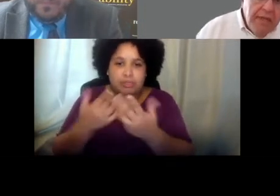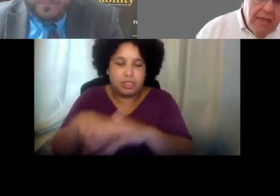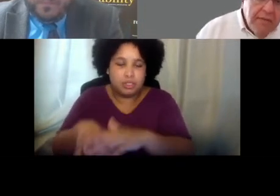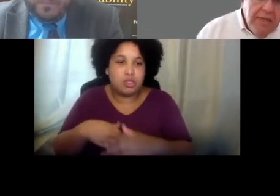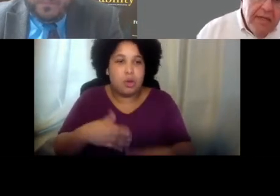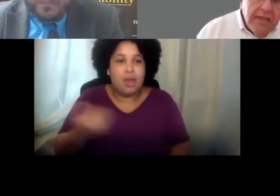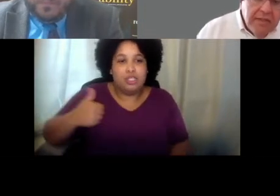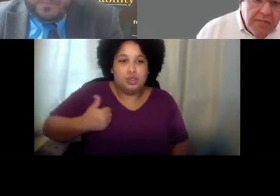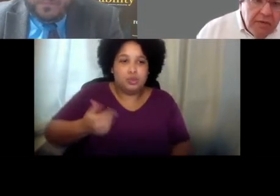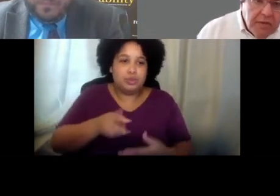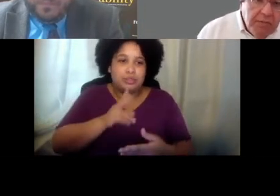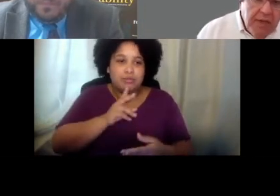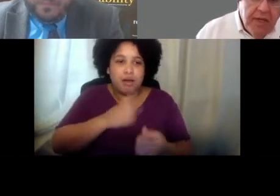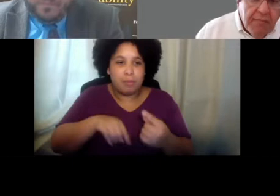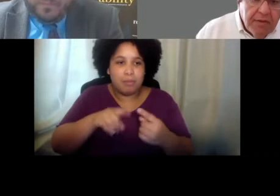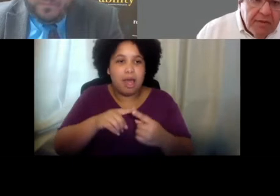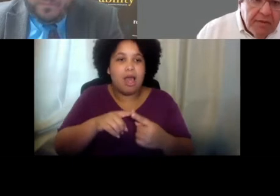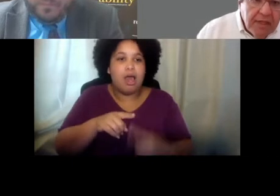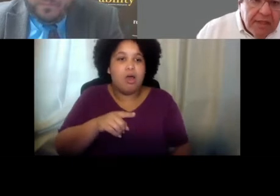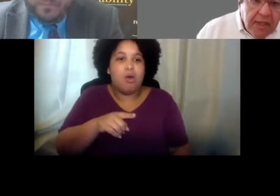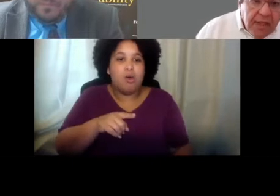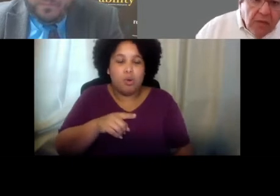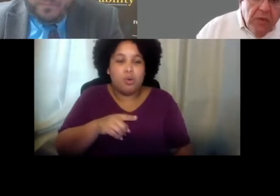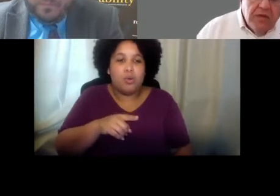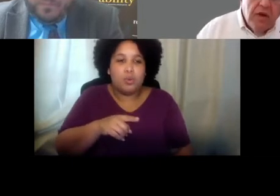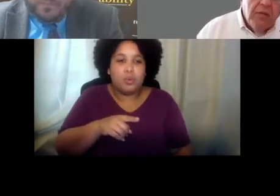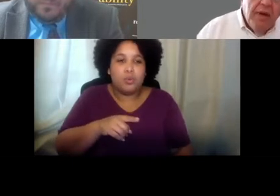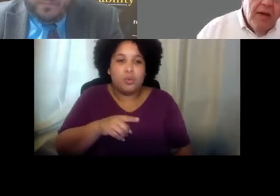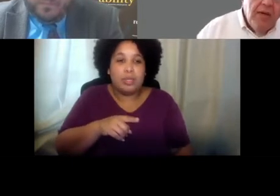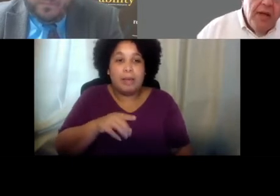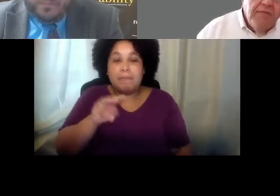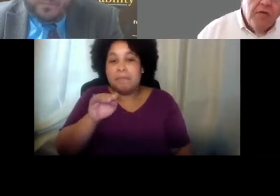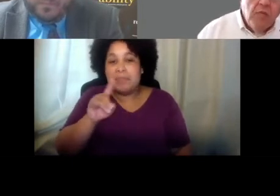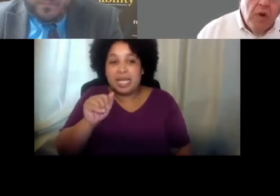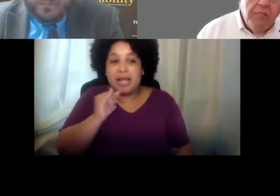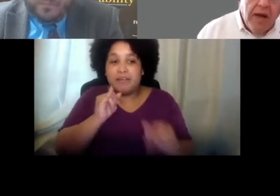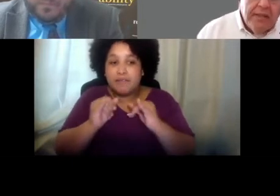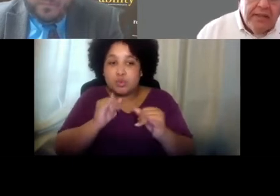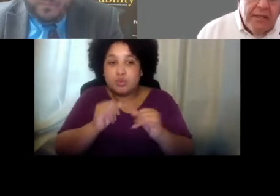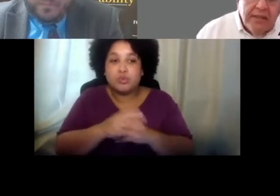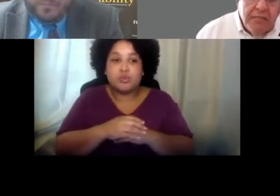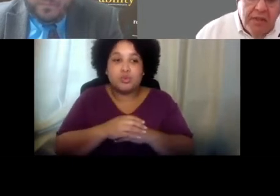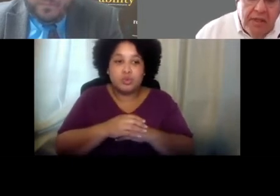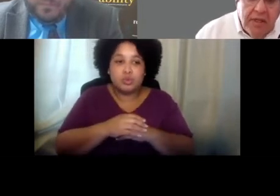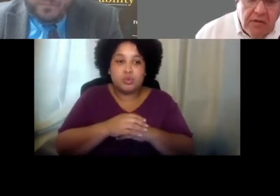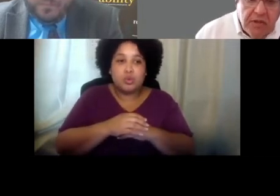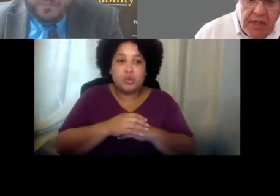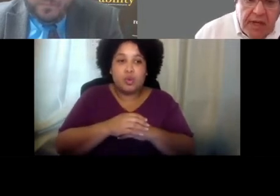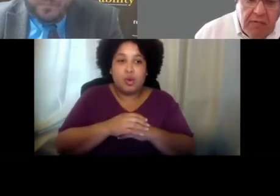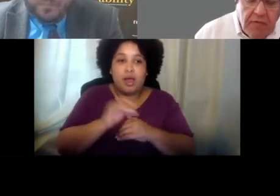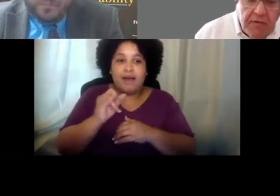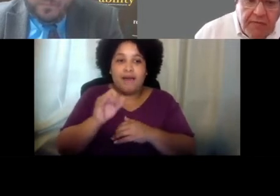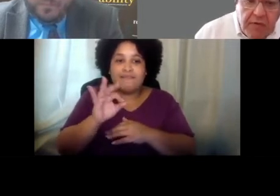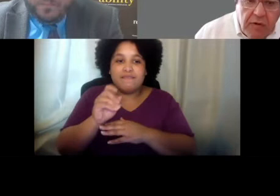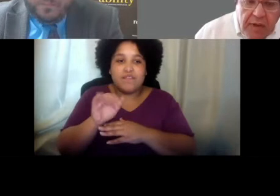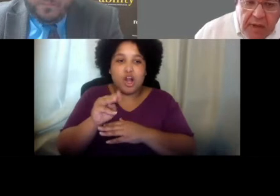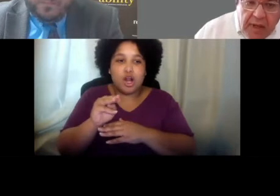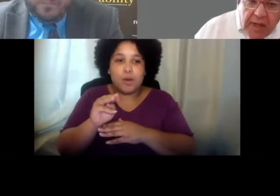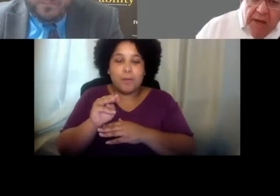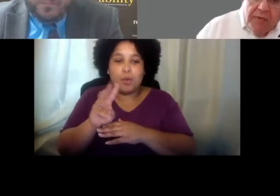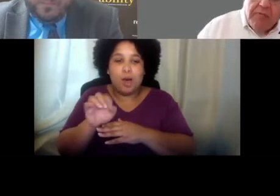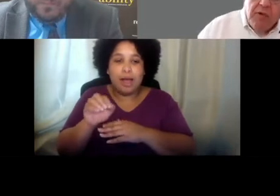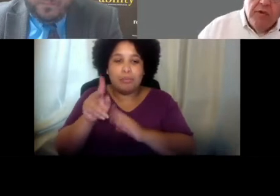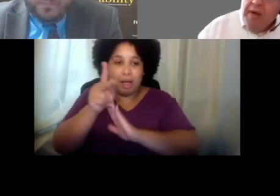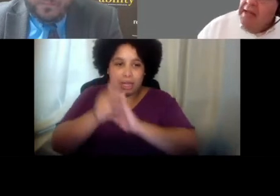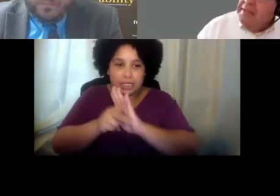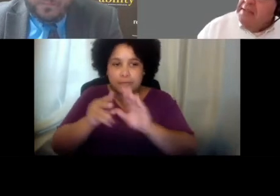about media interviews, speaking opportunities. We talk about a firm-wide policy on disability inclusion that I wrote for the firm.